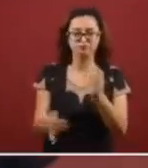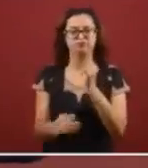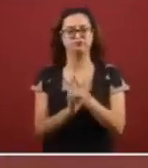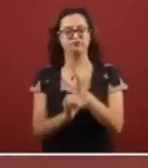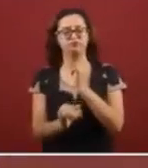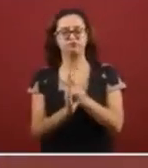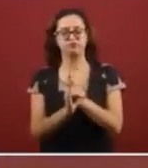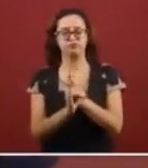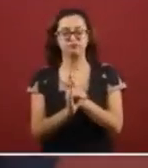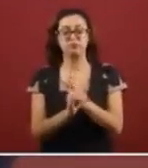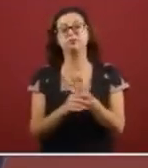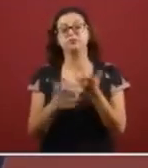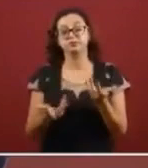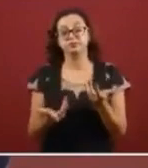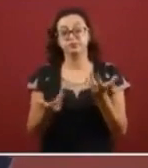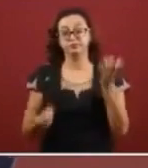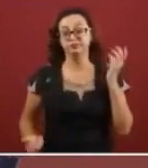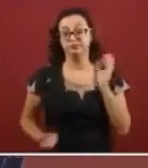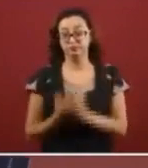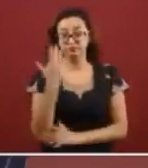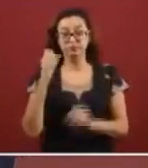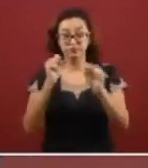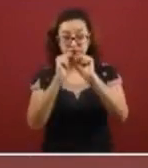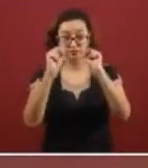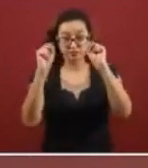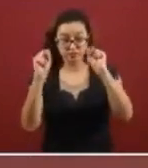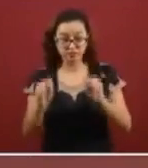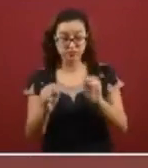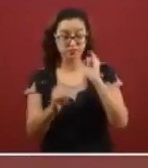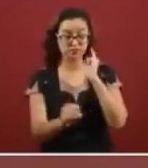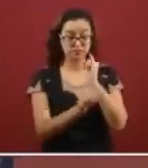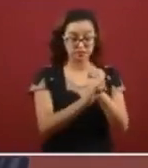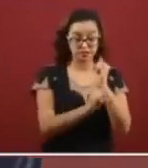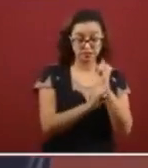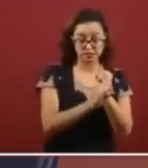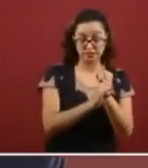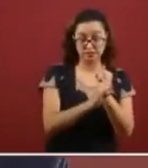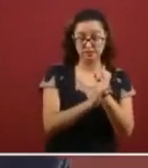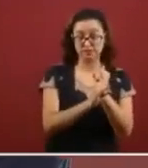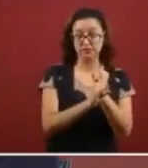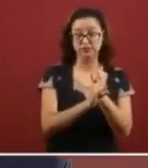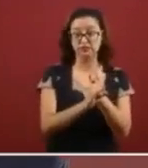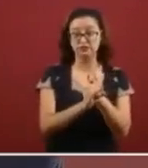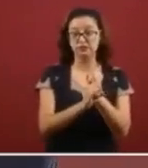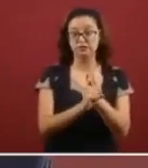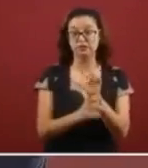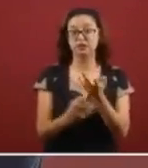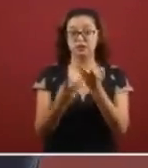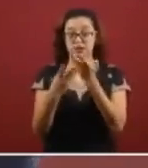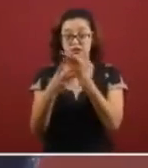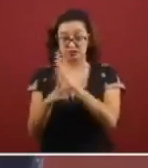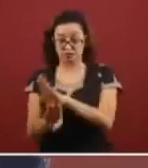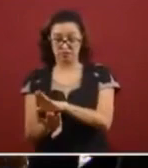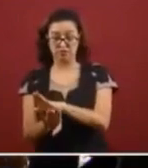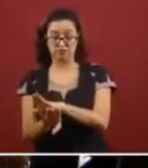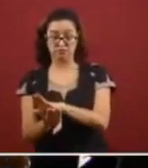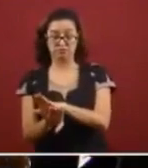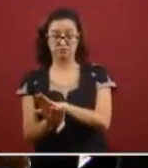Entonces, so sistema, with this system, va, we will be able to tener,